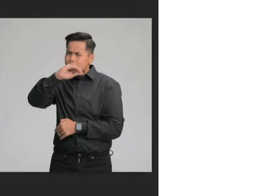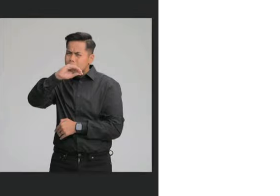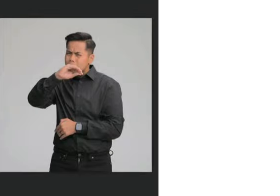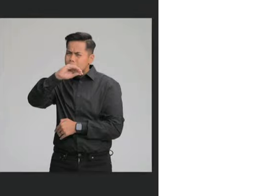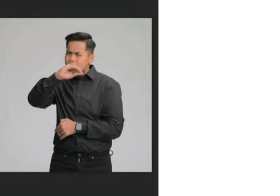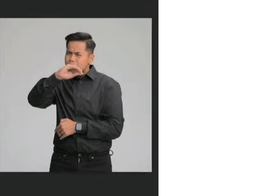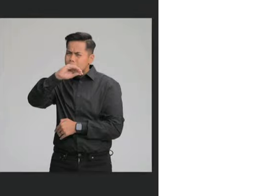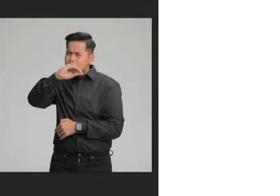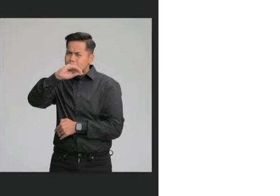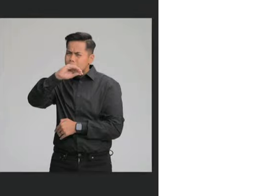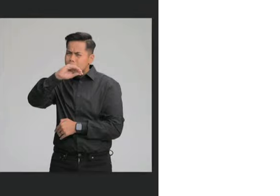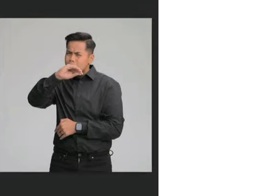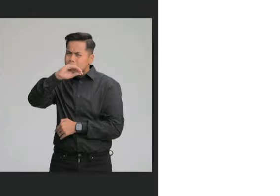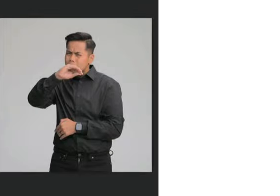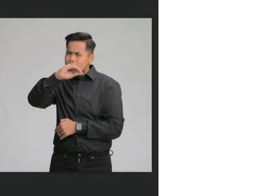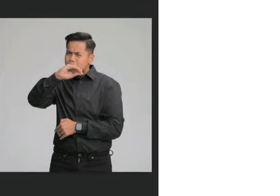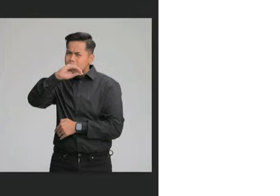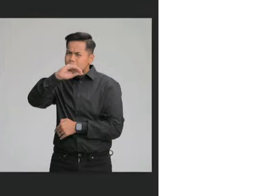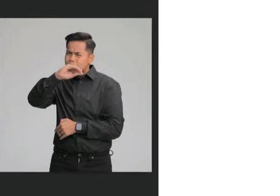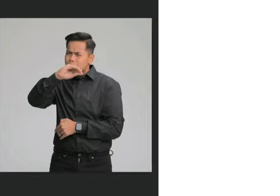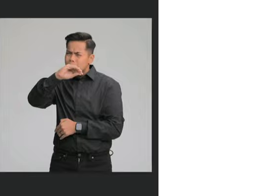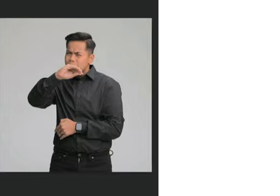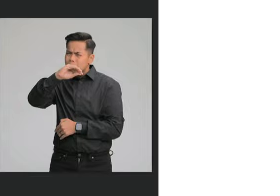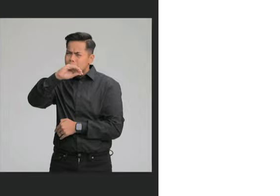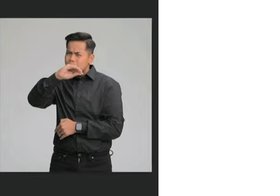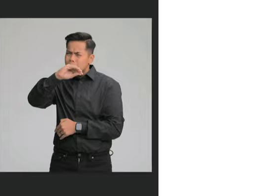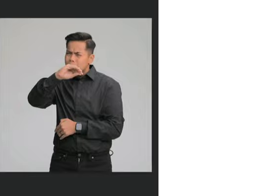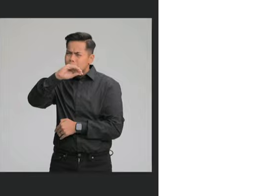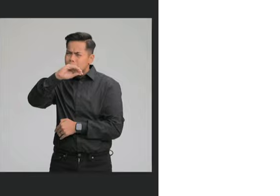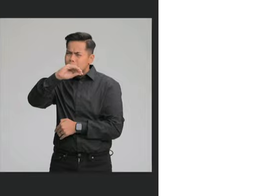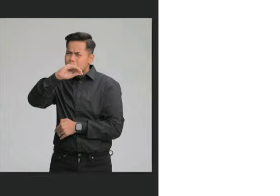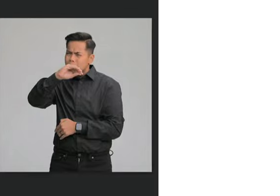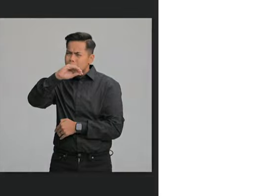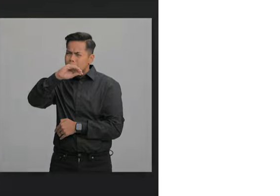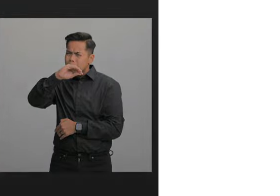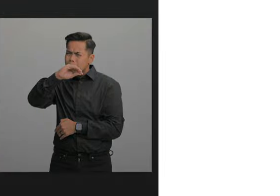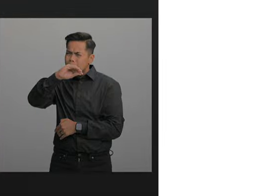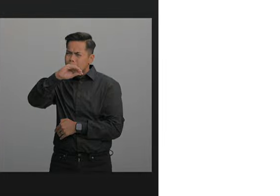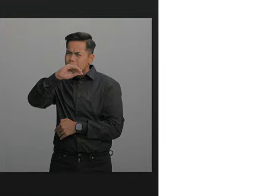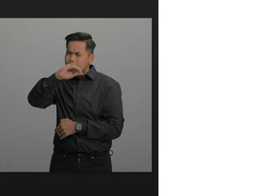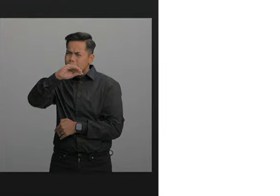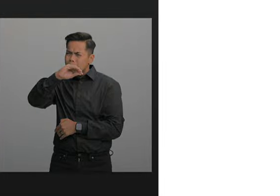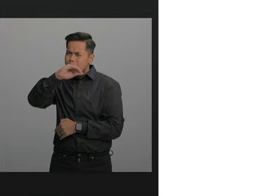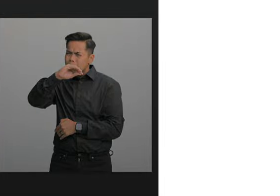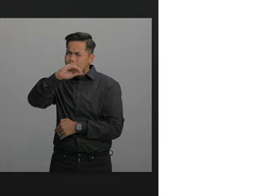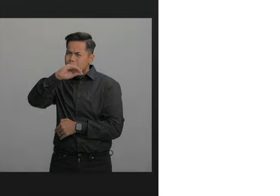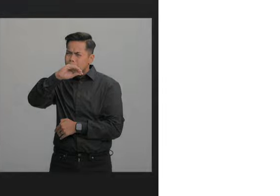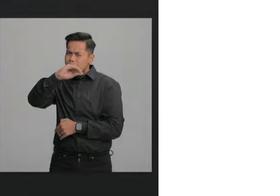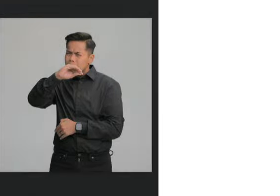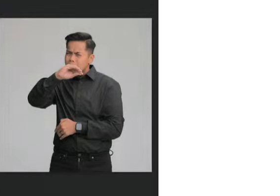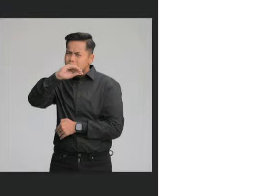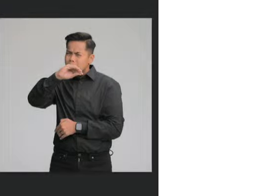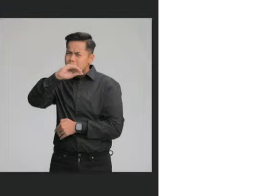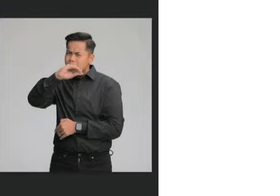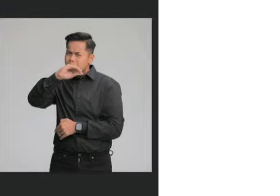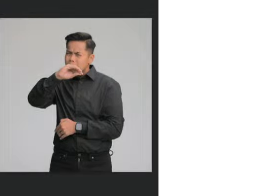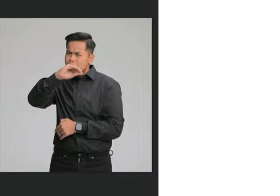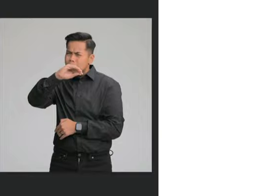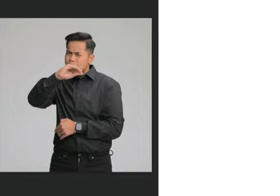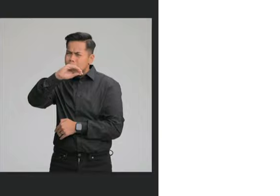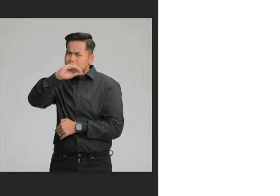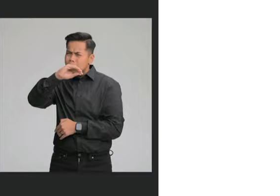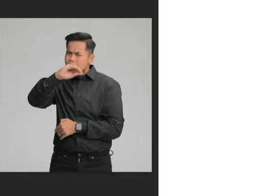F1.78 aperture. That seems to be lower than the iPhone 14, but maybe I'm just not understanding. Oh, that's the main camera. So there's 2 different ones.